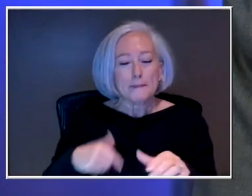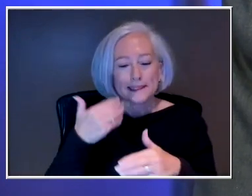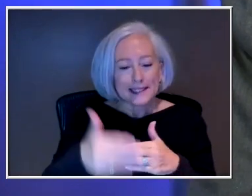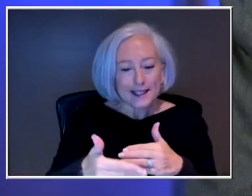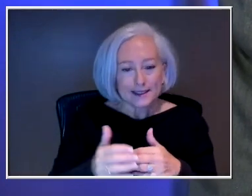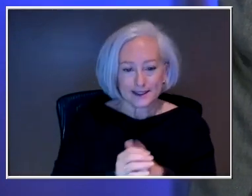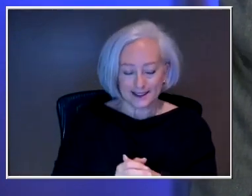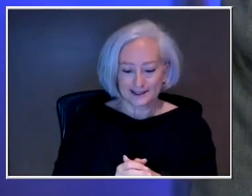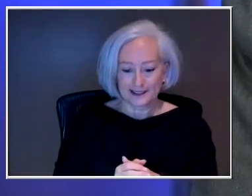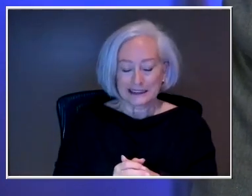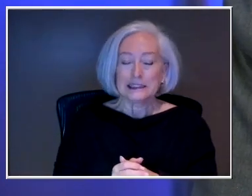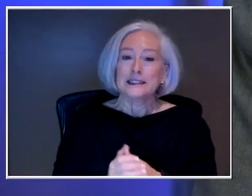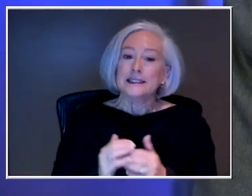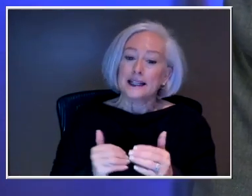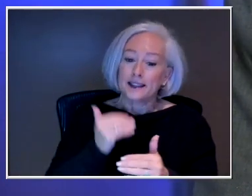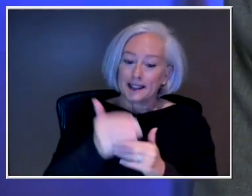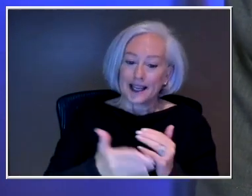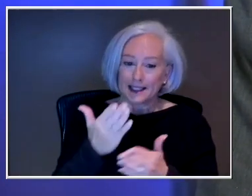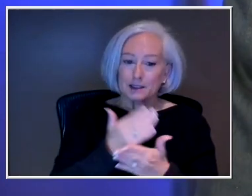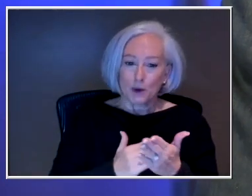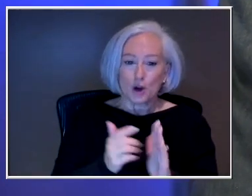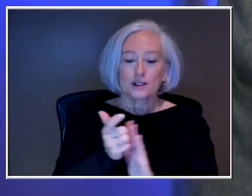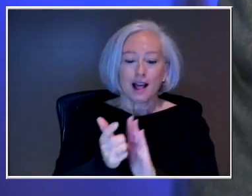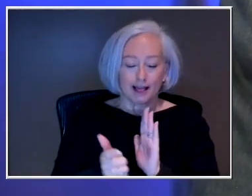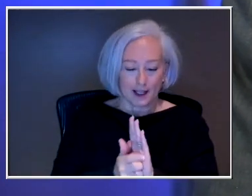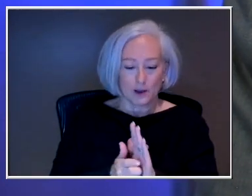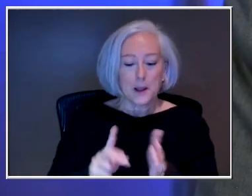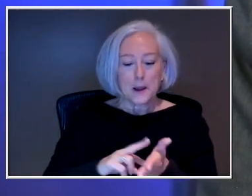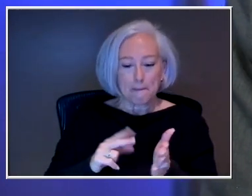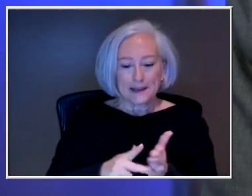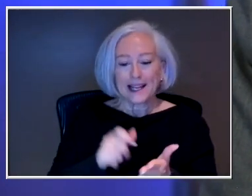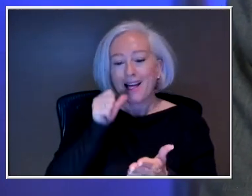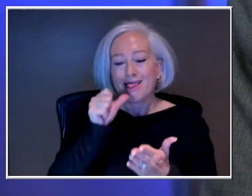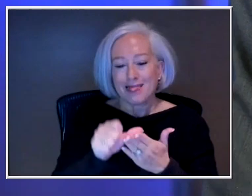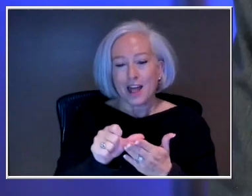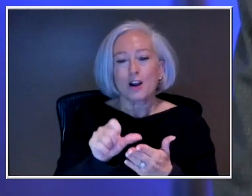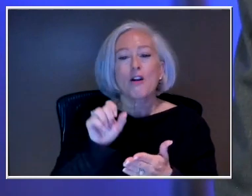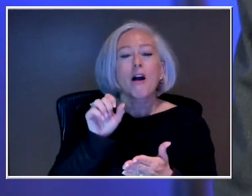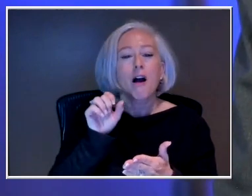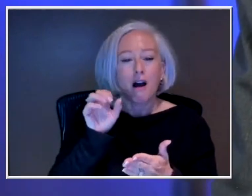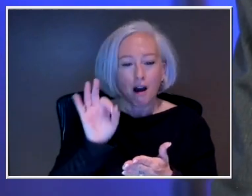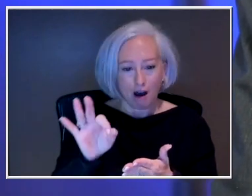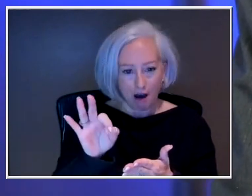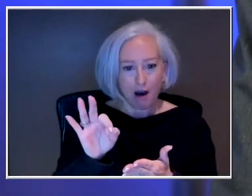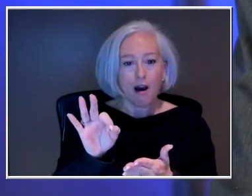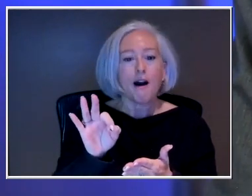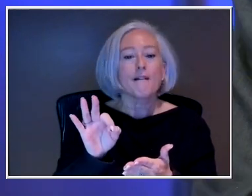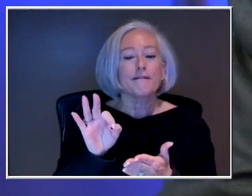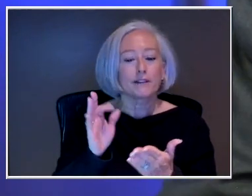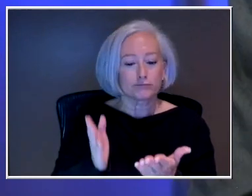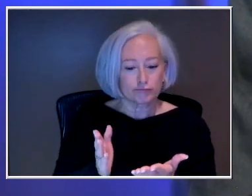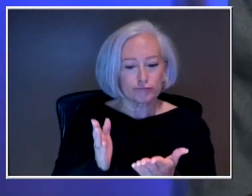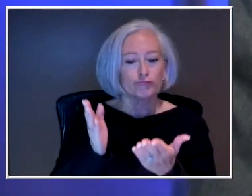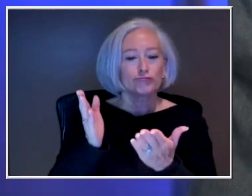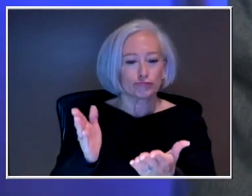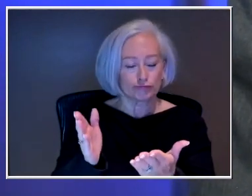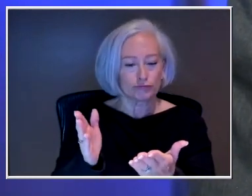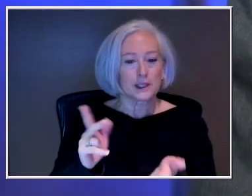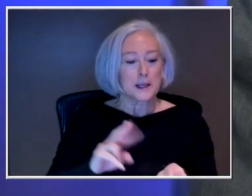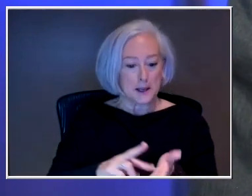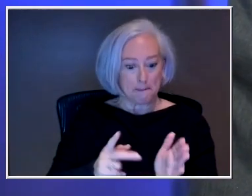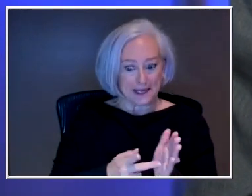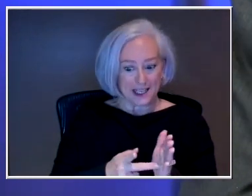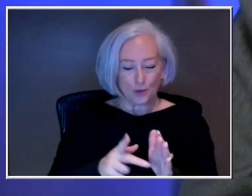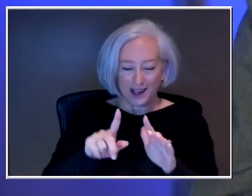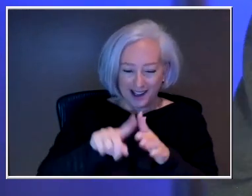next step is actually a letter of intent. And so we will take the next week or two to finalize a letter of intent. That then will allow us to get into deep dives around